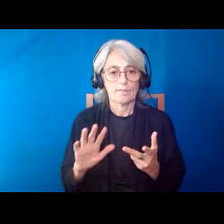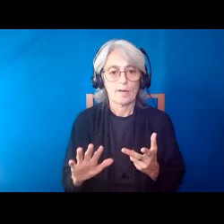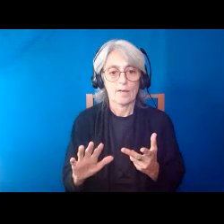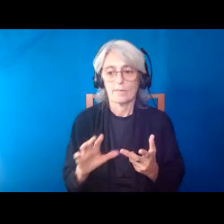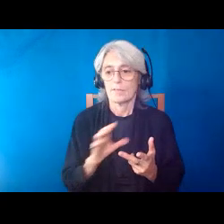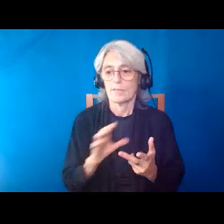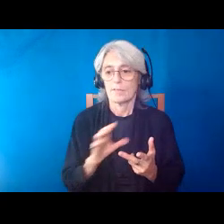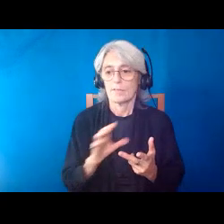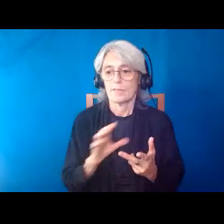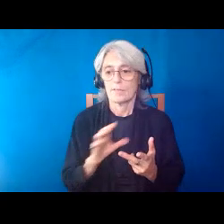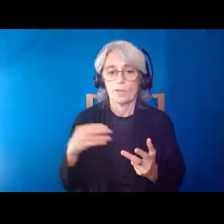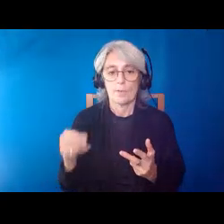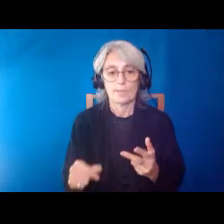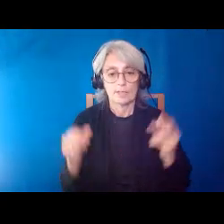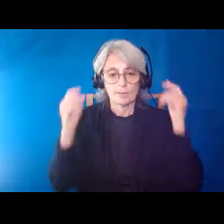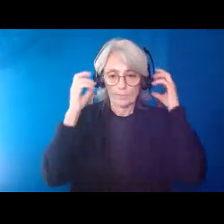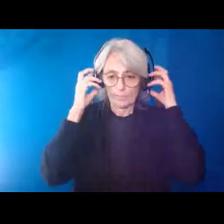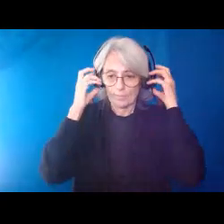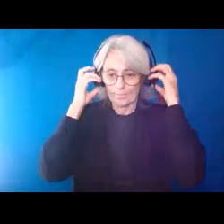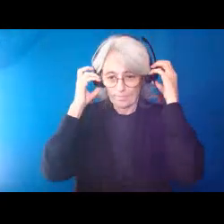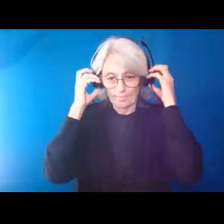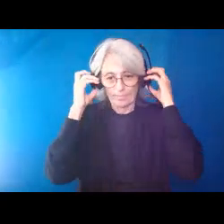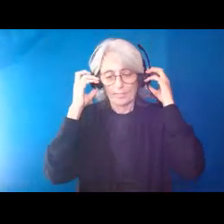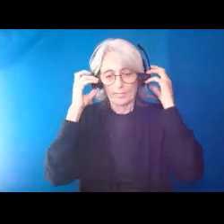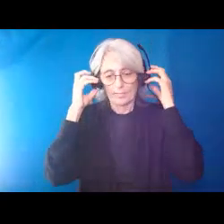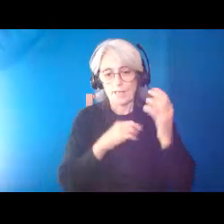member compensation. And staff recommends your approval.